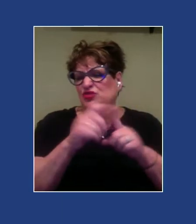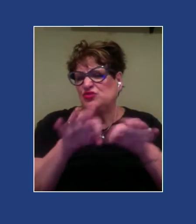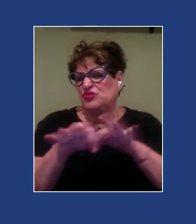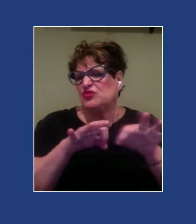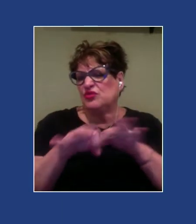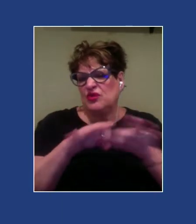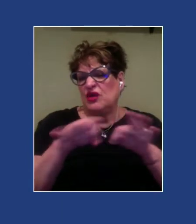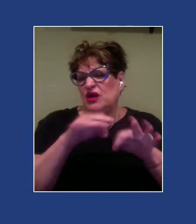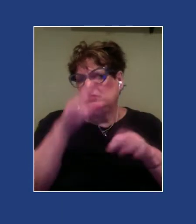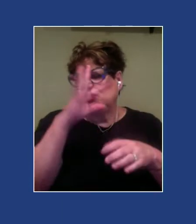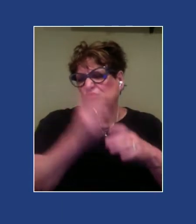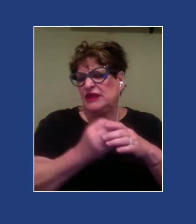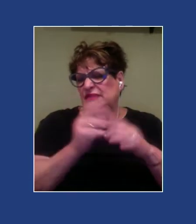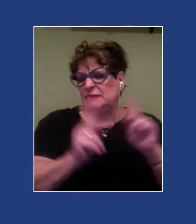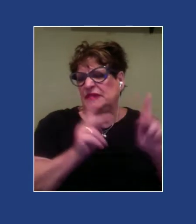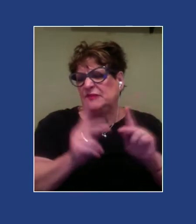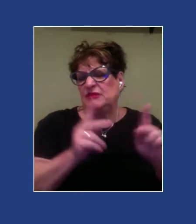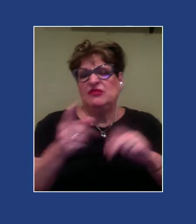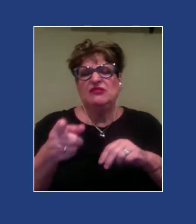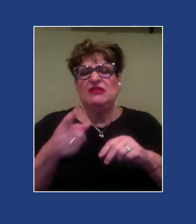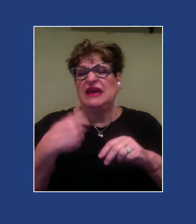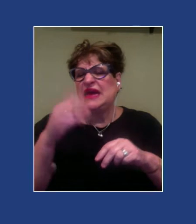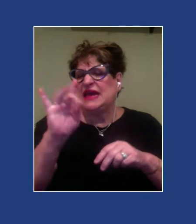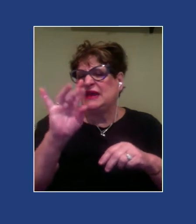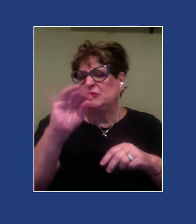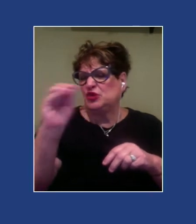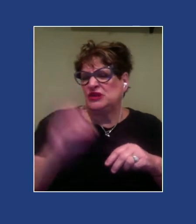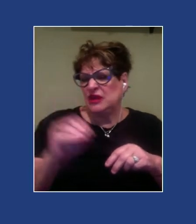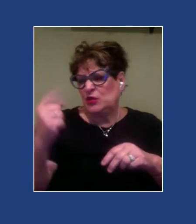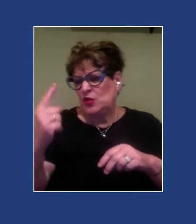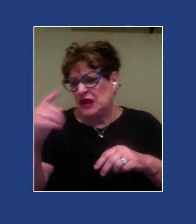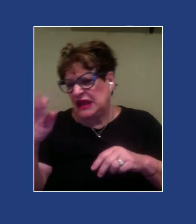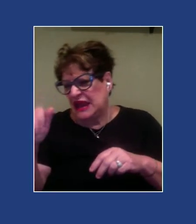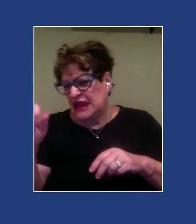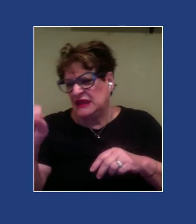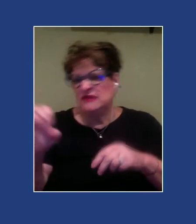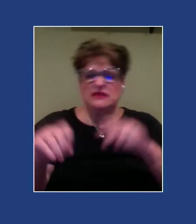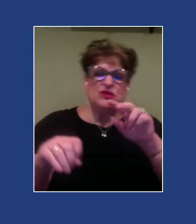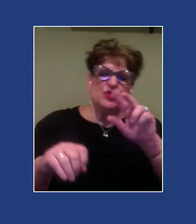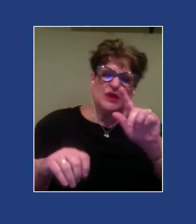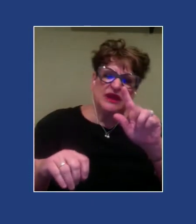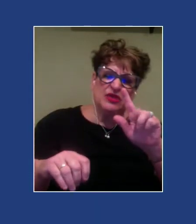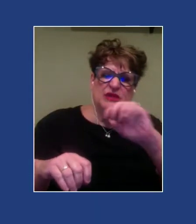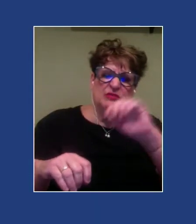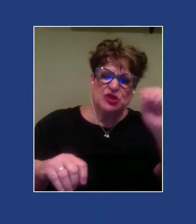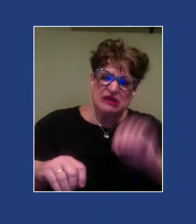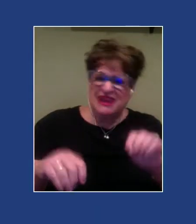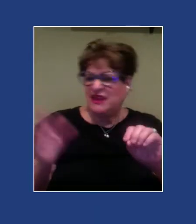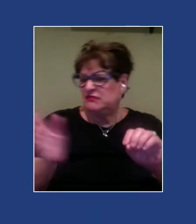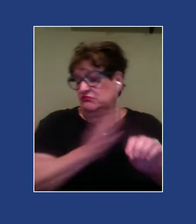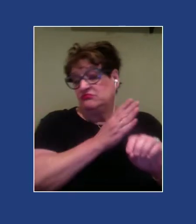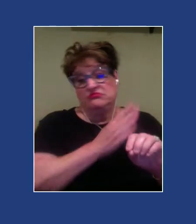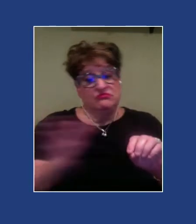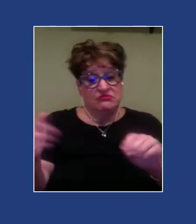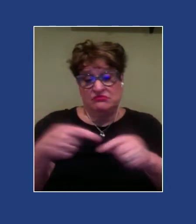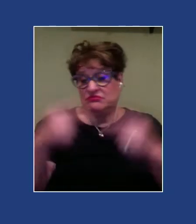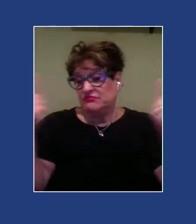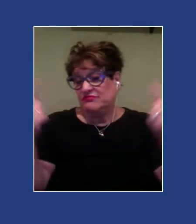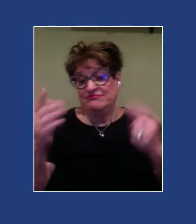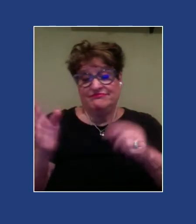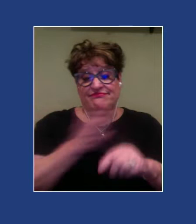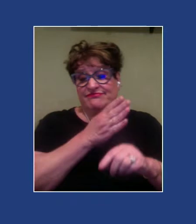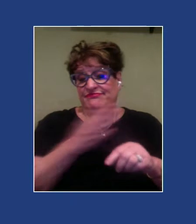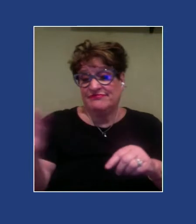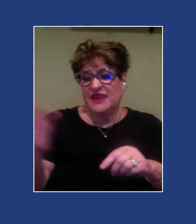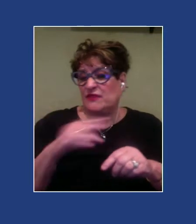There are 2 other studies that reported a prevalence of 8% in one case and 23% in another case of access to cluster B personality disorders